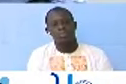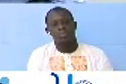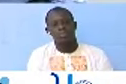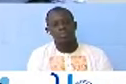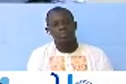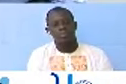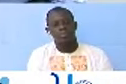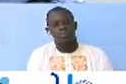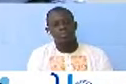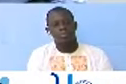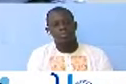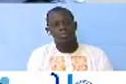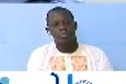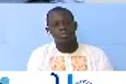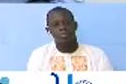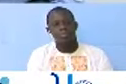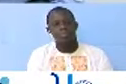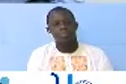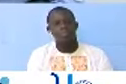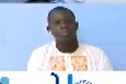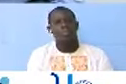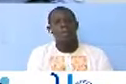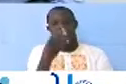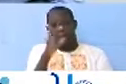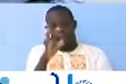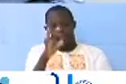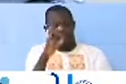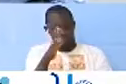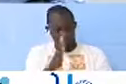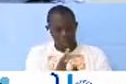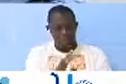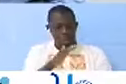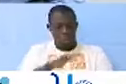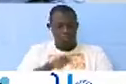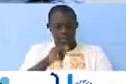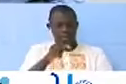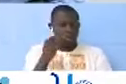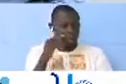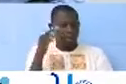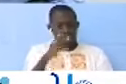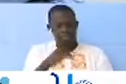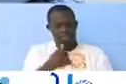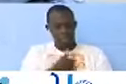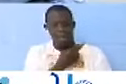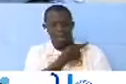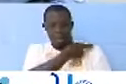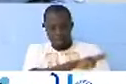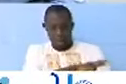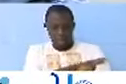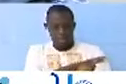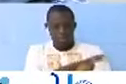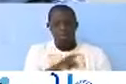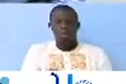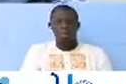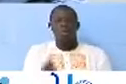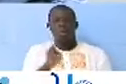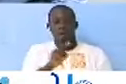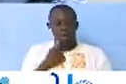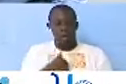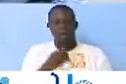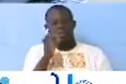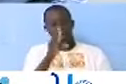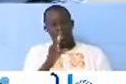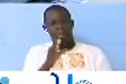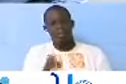patrol ulun lala that very day. If I had resigned, what I'm saying